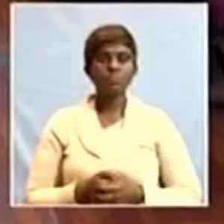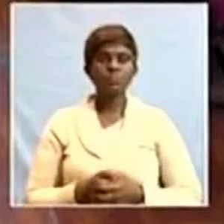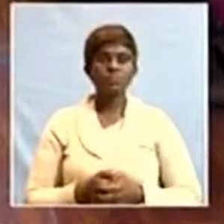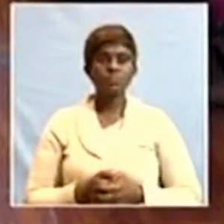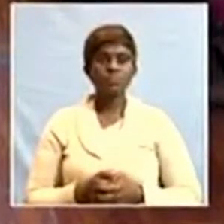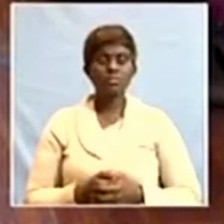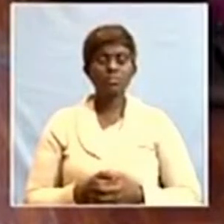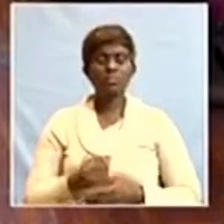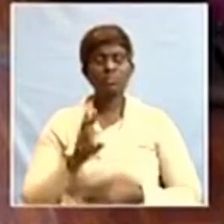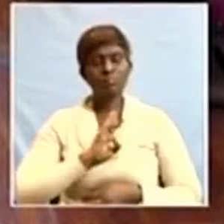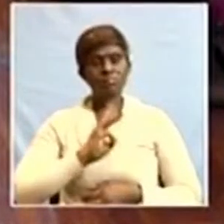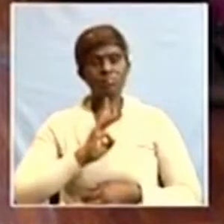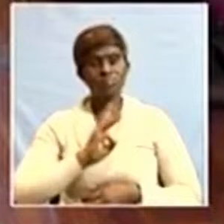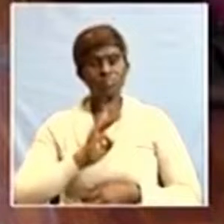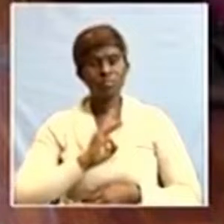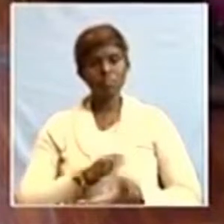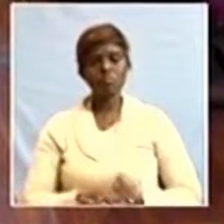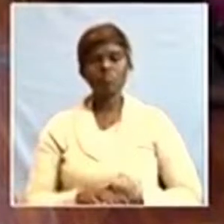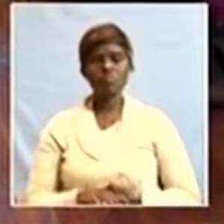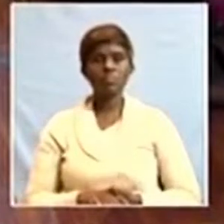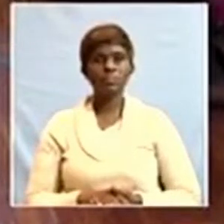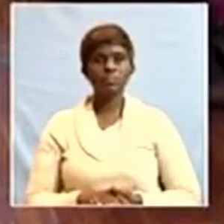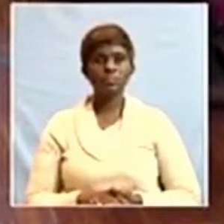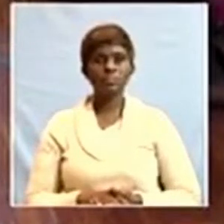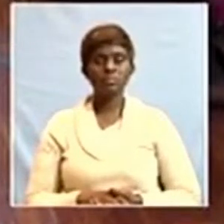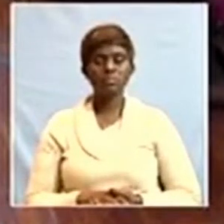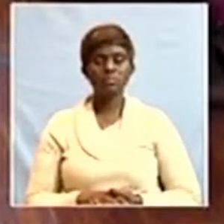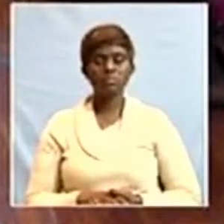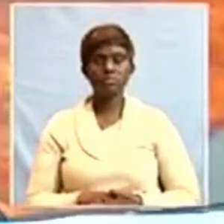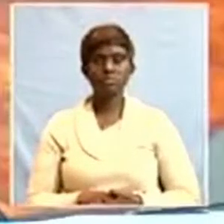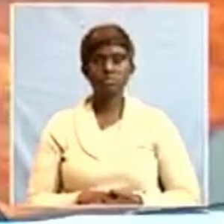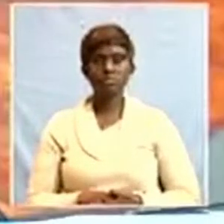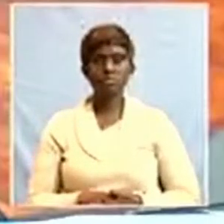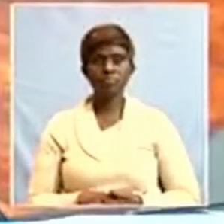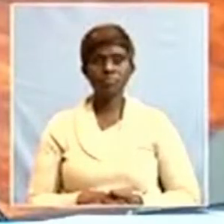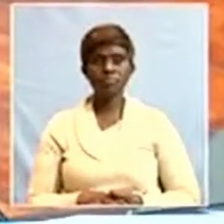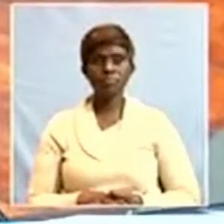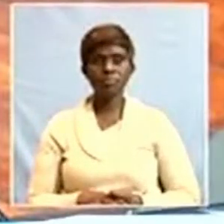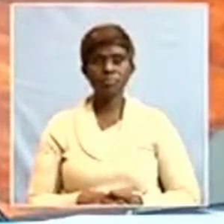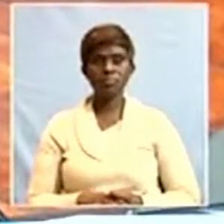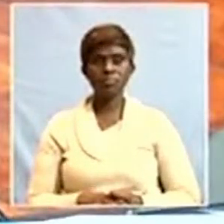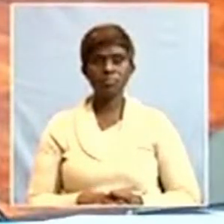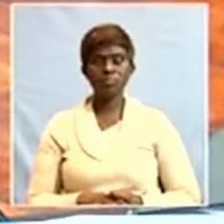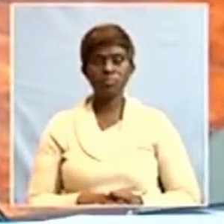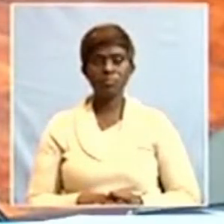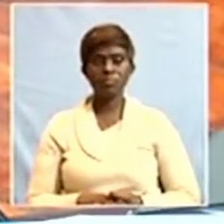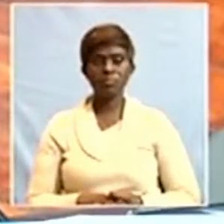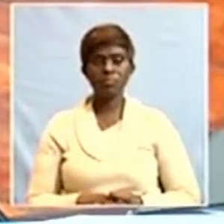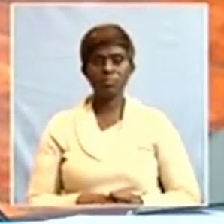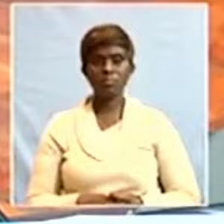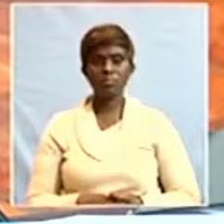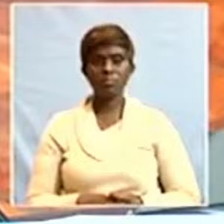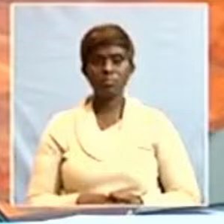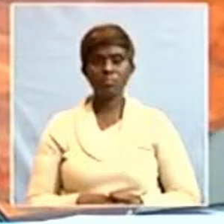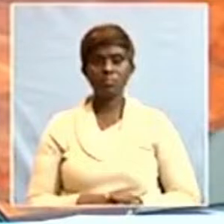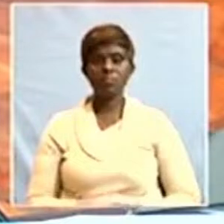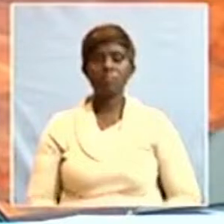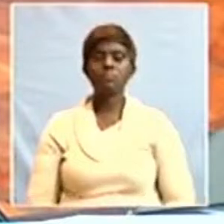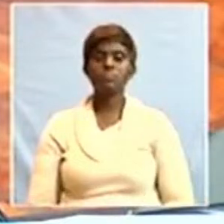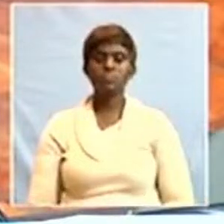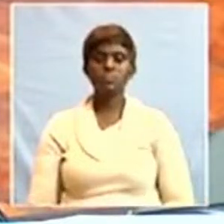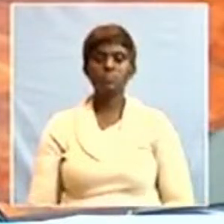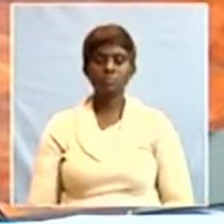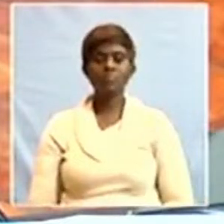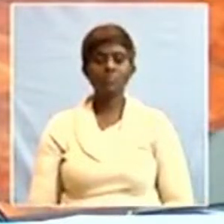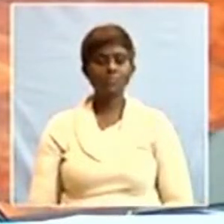Honorable Wamnyima. I think this case of Mongo, we had the same issue in Ministry of Western Province, eh? Yeah.